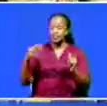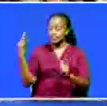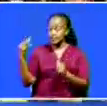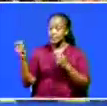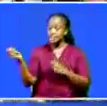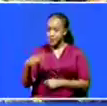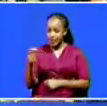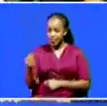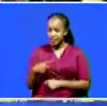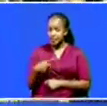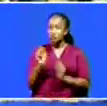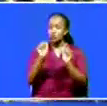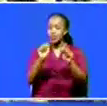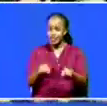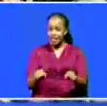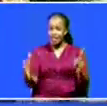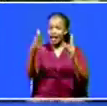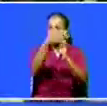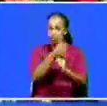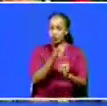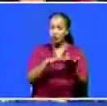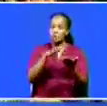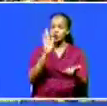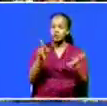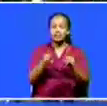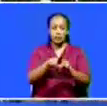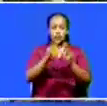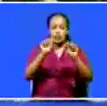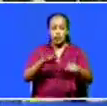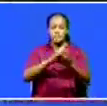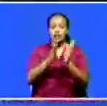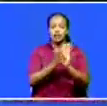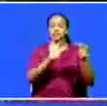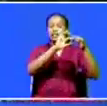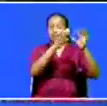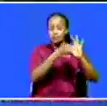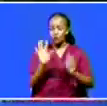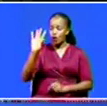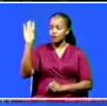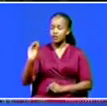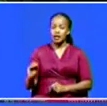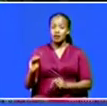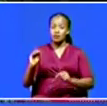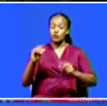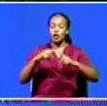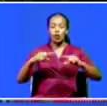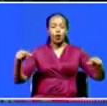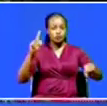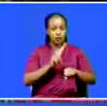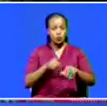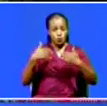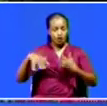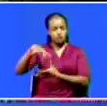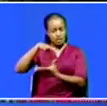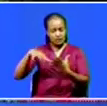matches. We can go further and we can be the champion in Africa for a very long time. We have a mixed team now of young